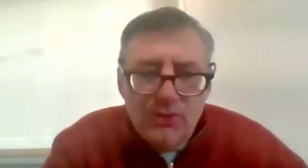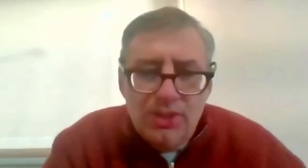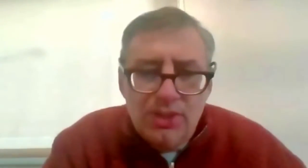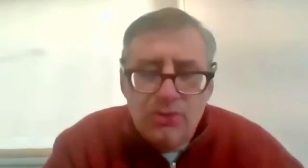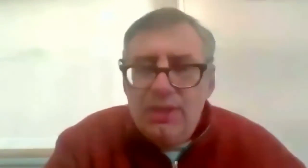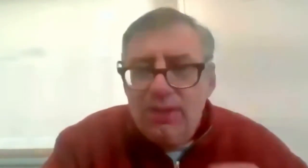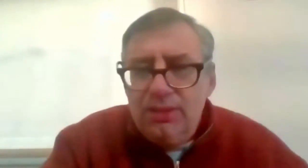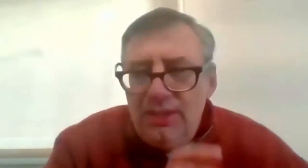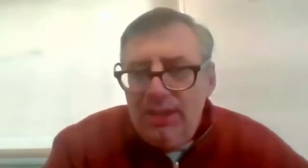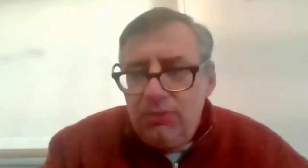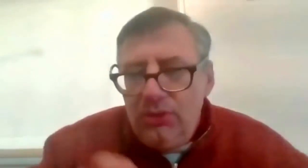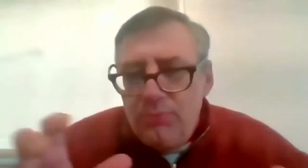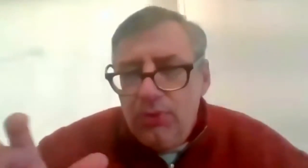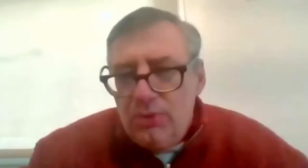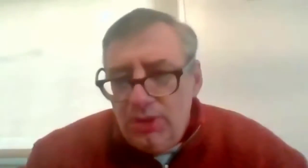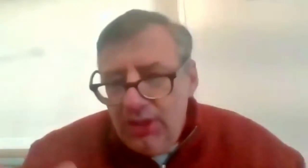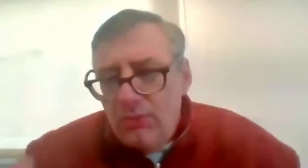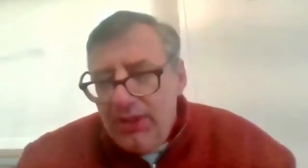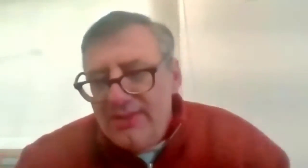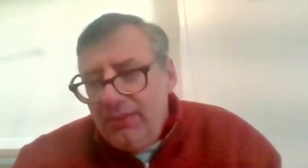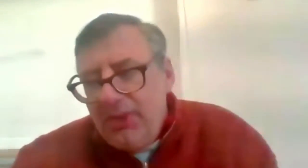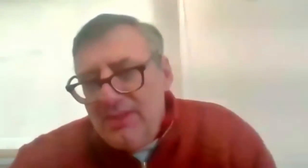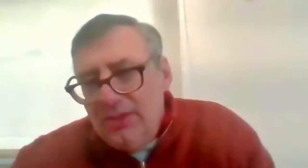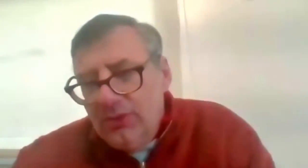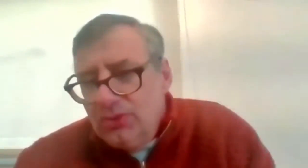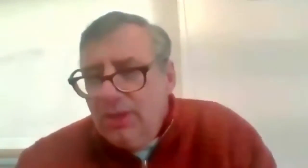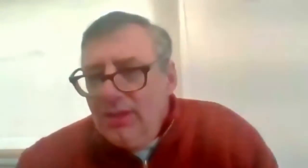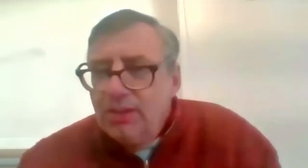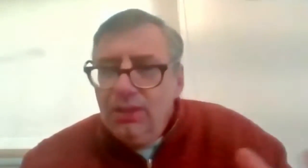he partook in the National